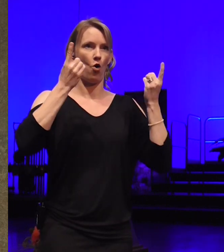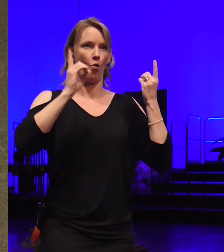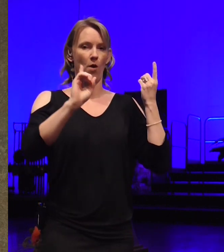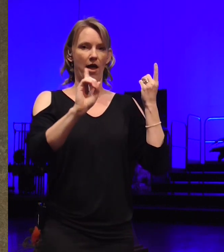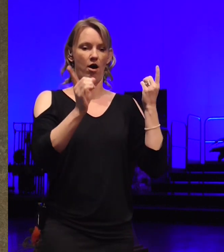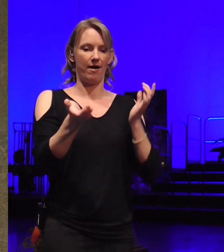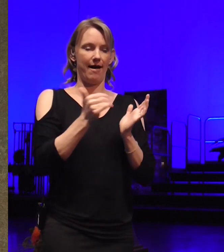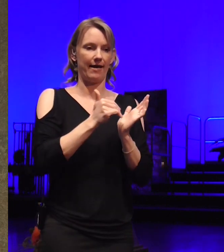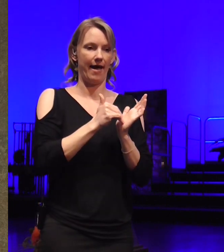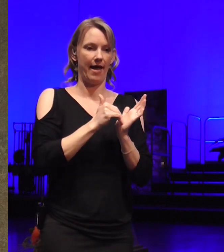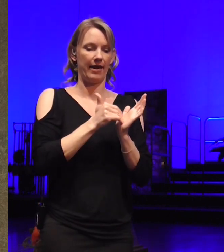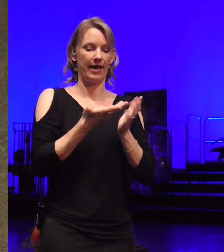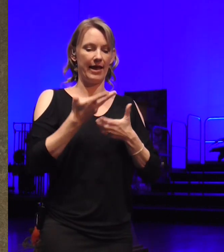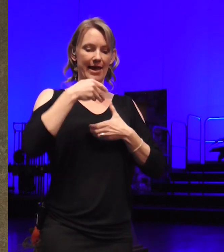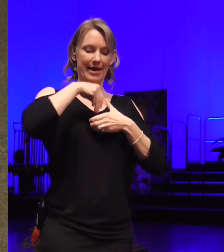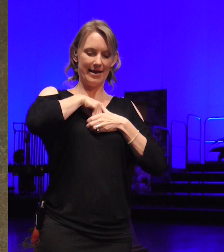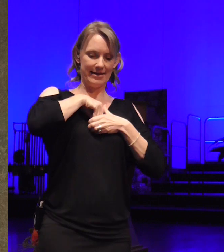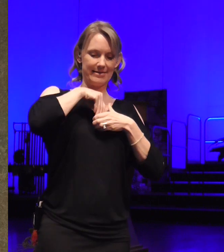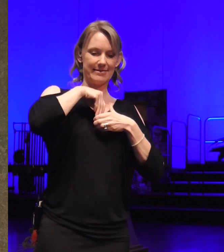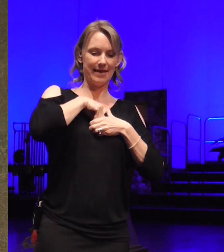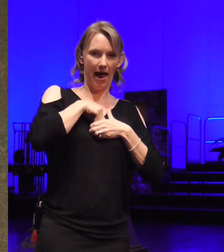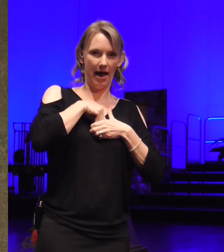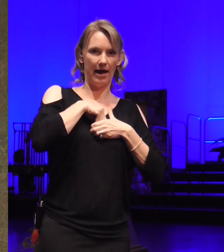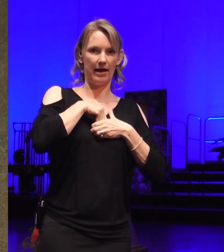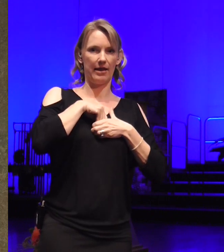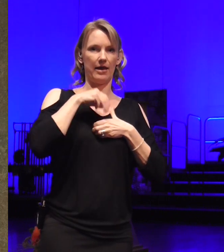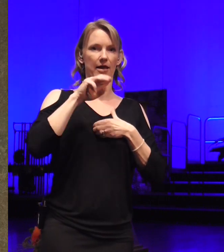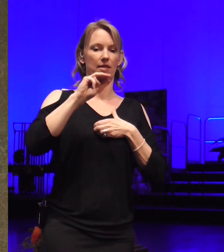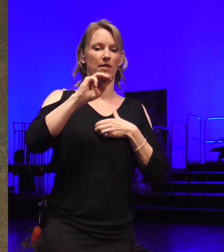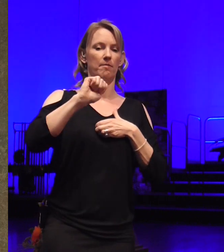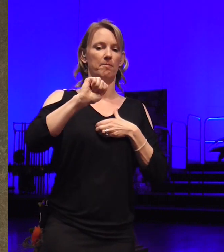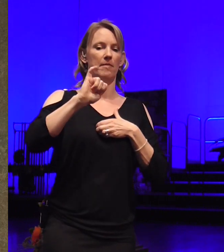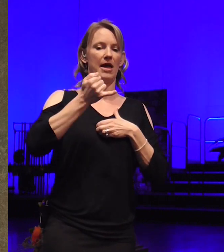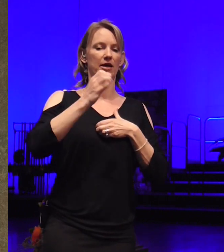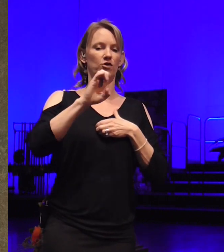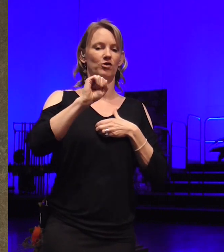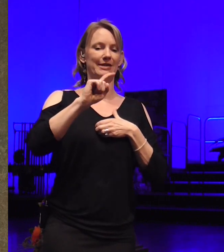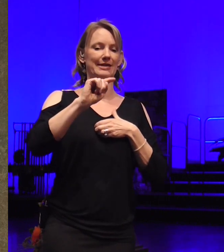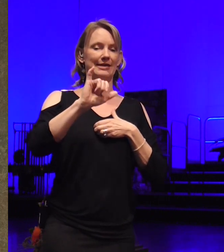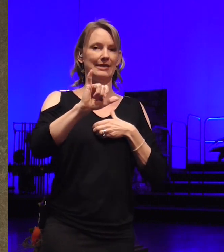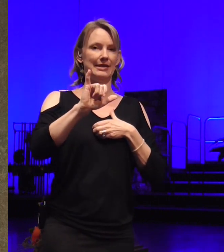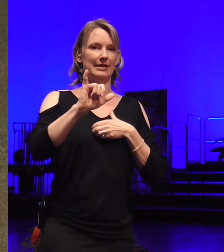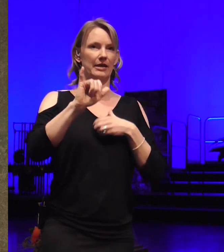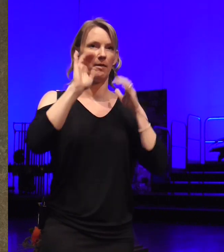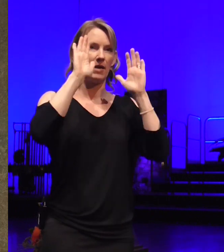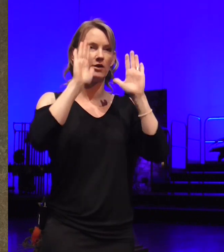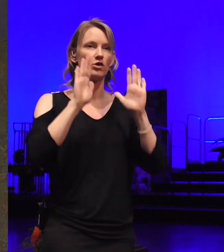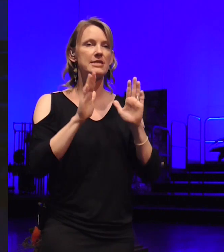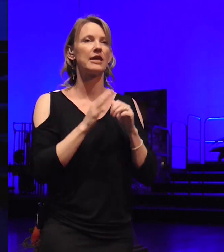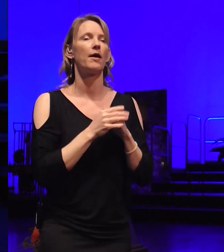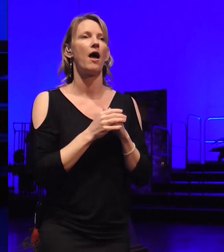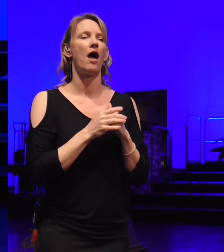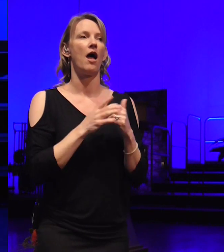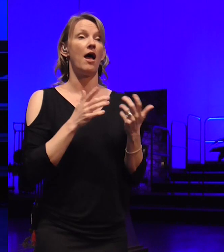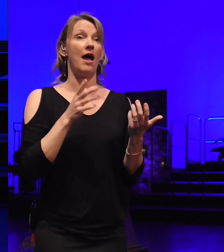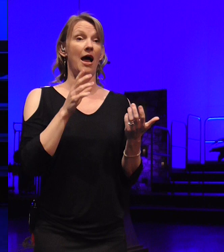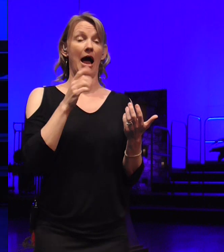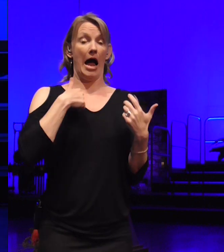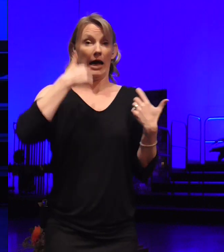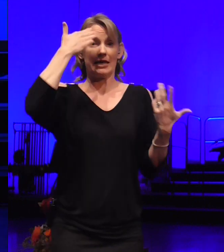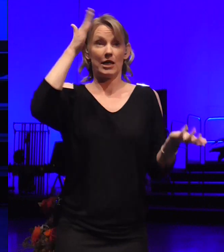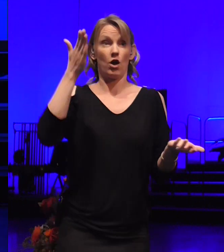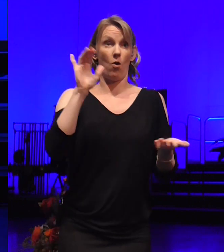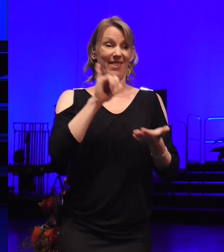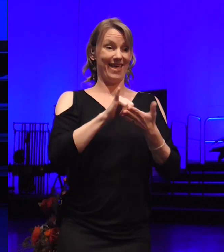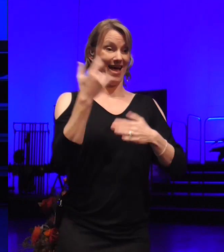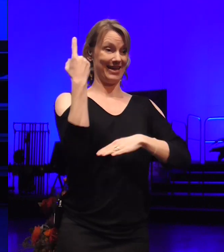again. Inside the majesty." Little did I know that that